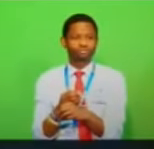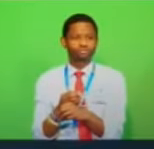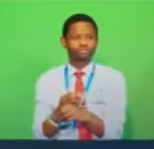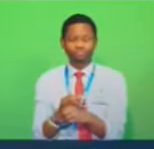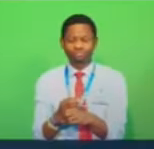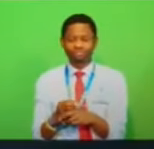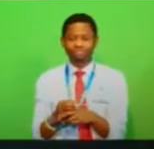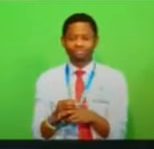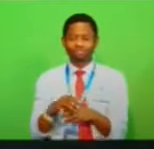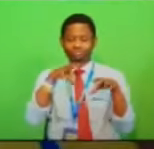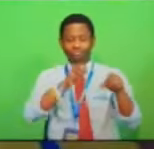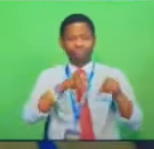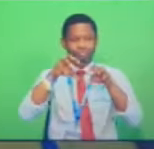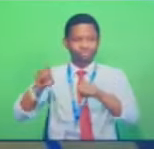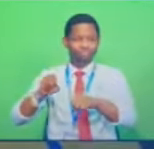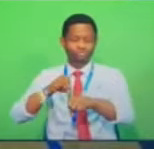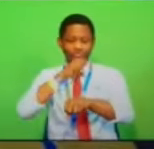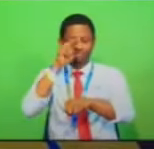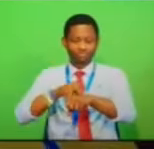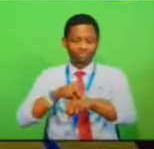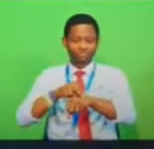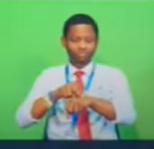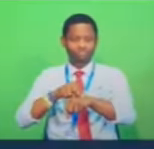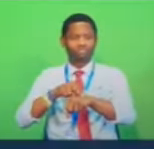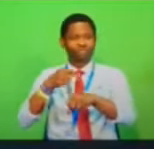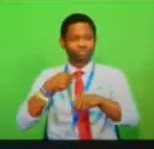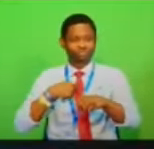Mataifa! Mimini wakala wa mabadiliko.